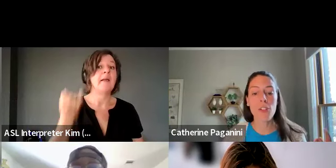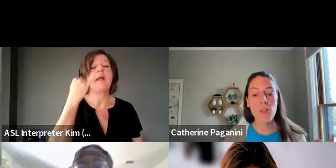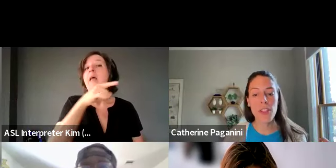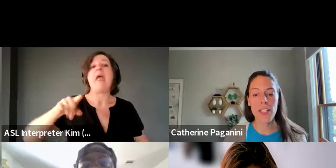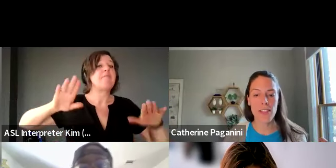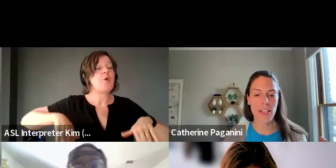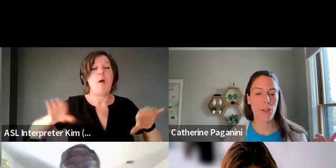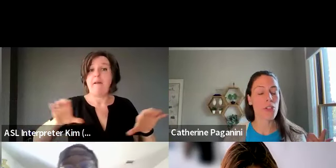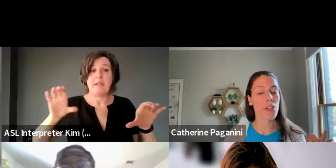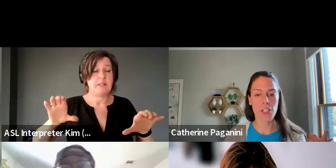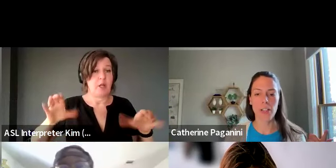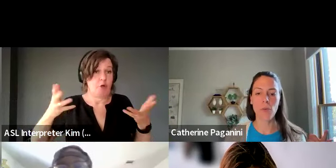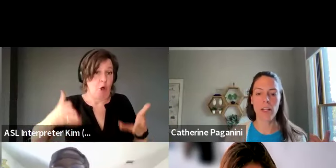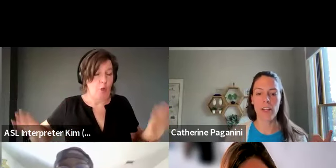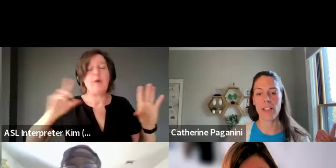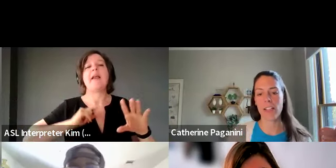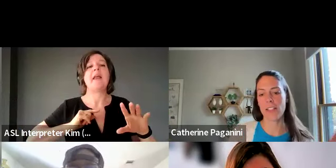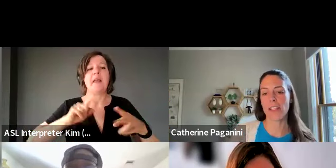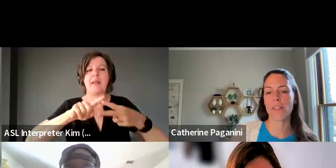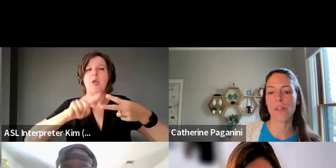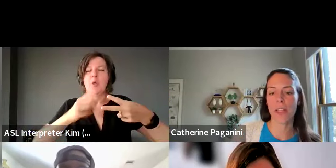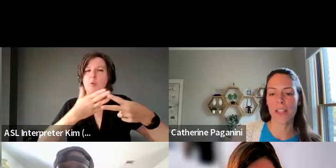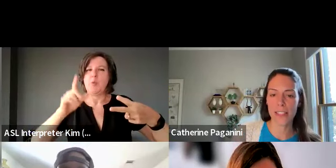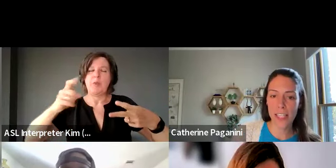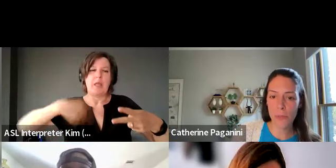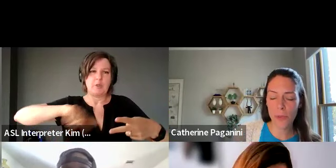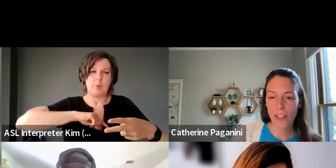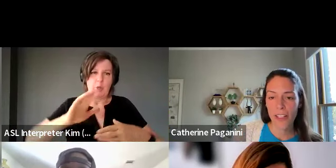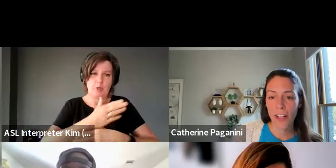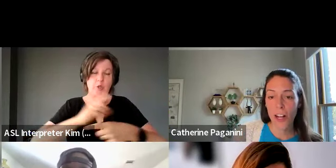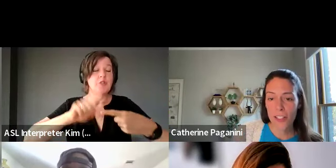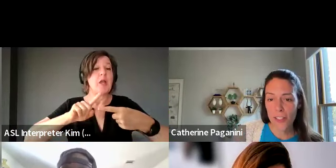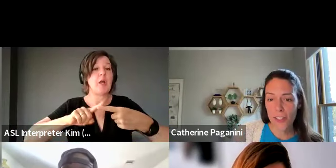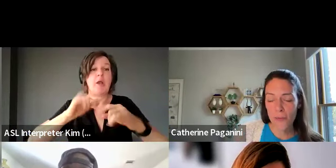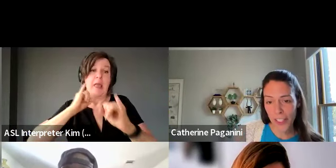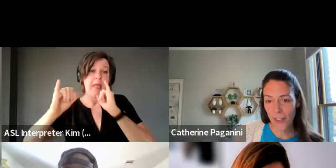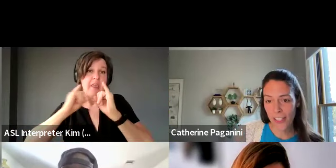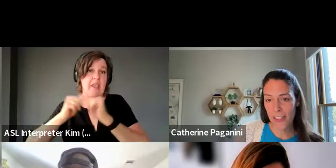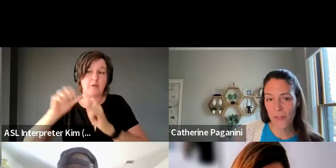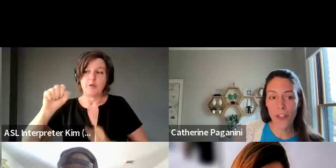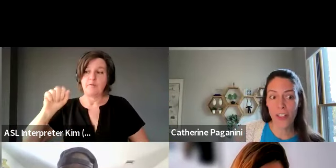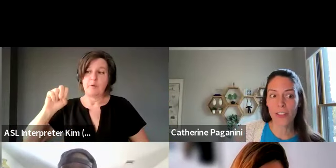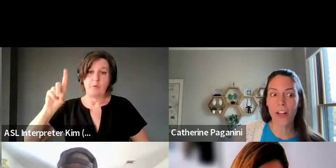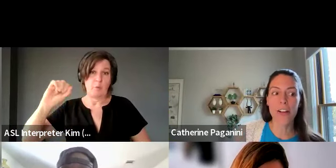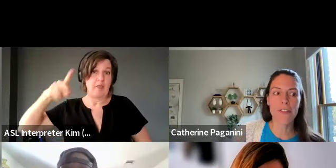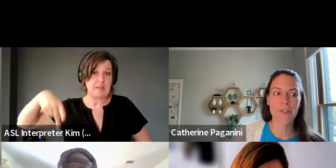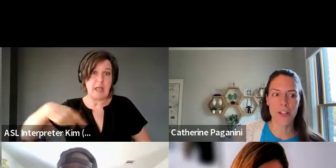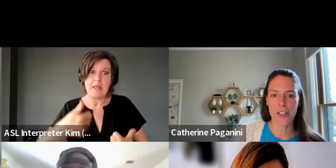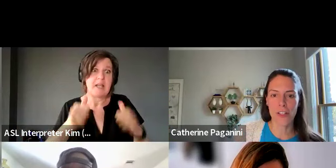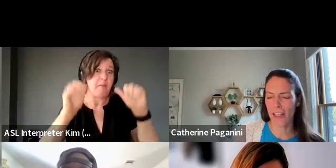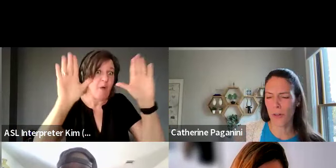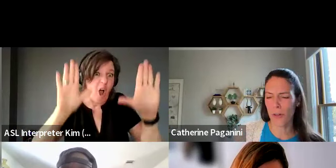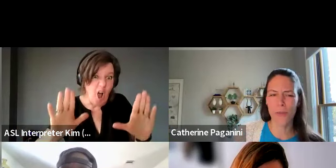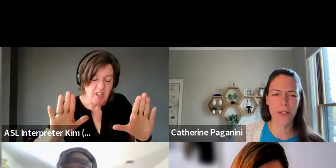already, there are two things that you should share. One is the interview with Sandeep. Awesome. Very great interview. Got a lot